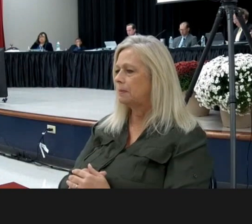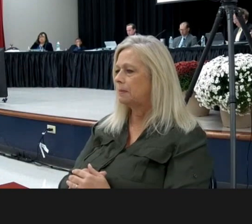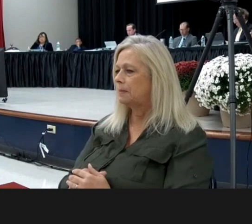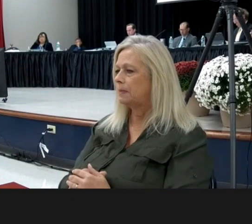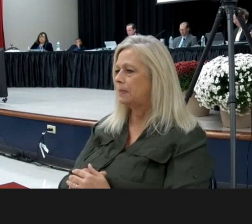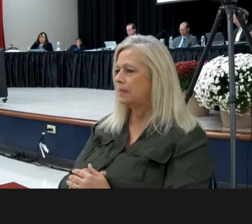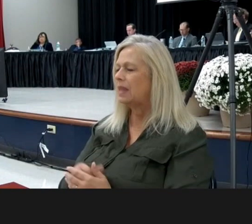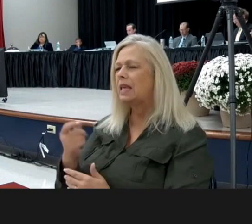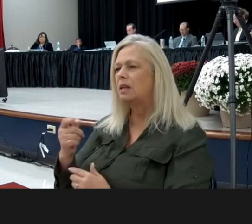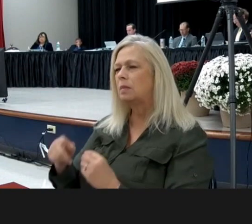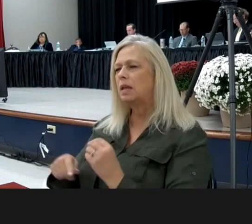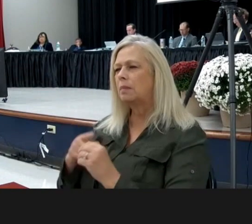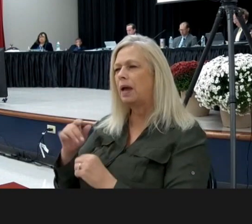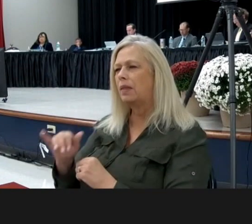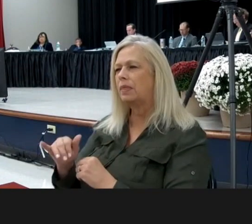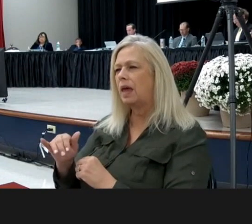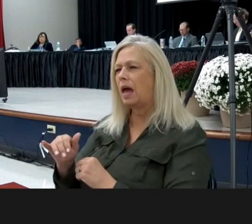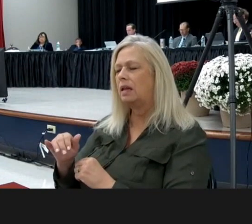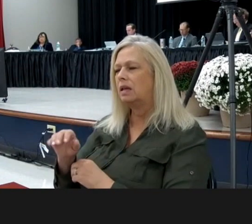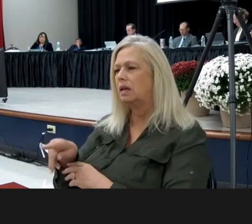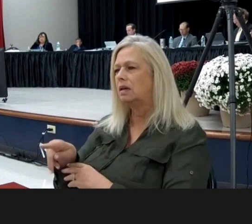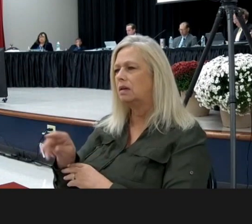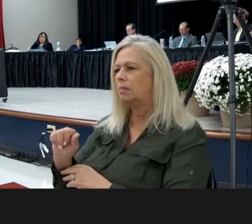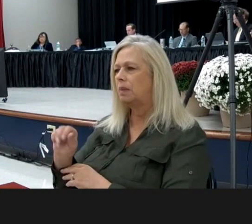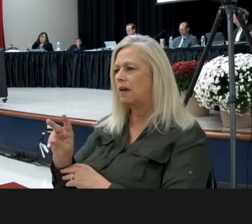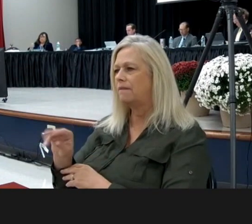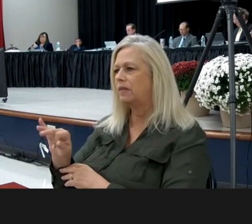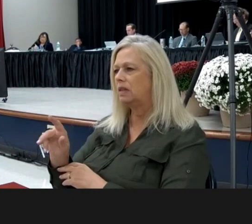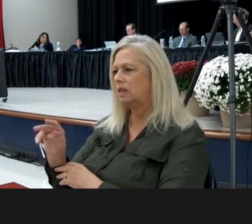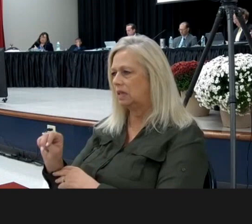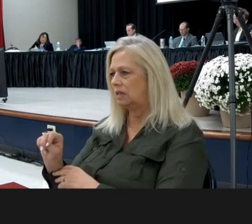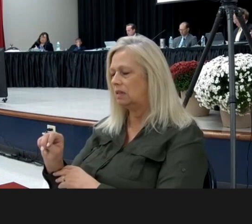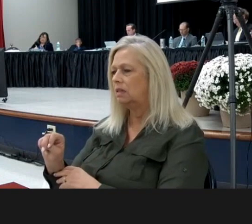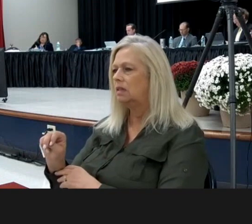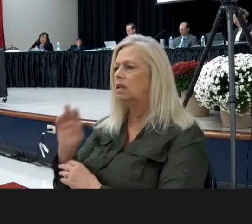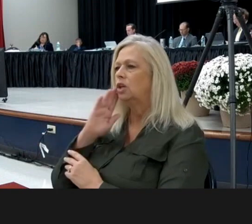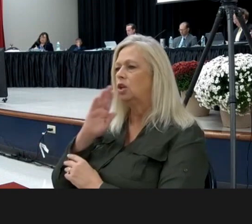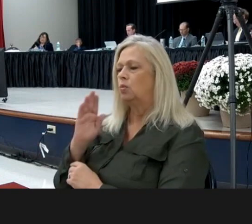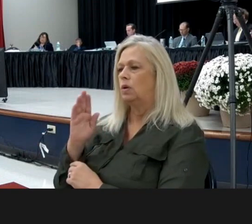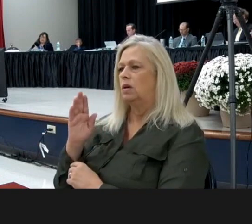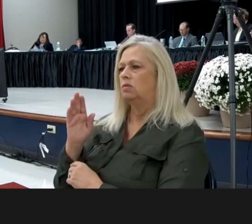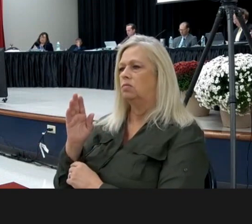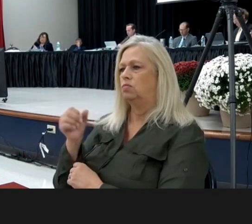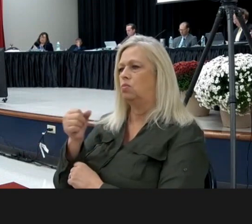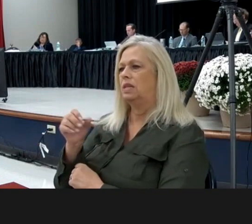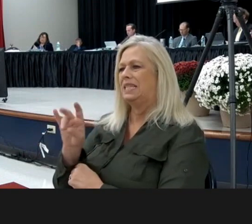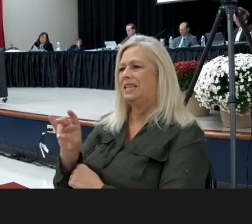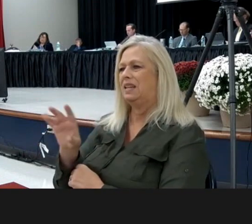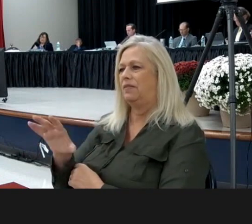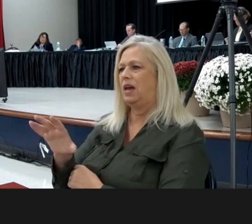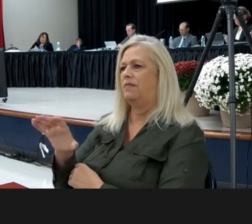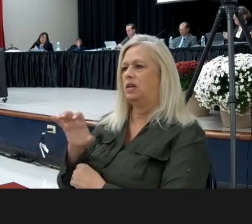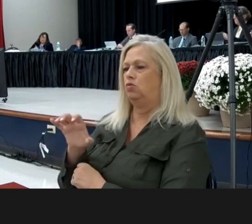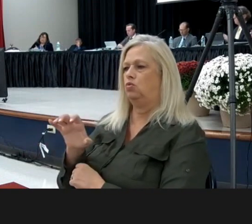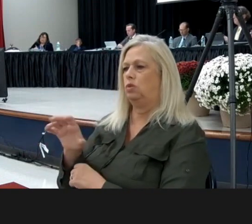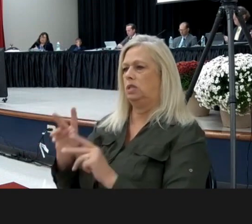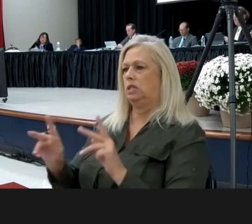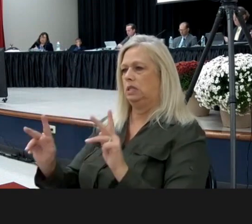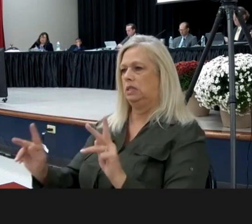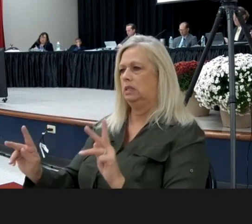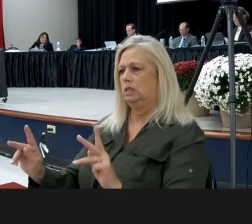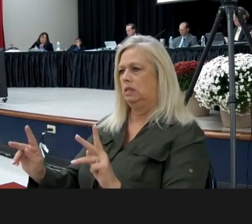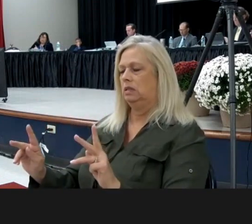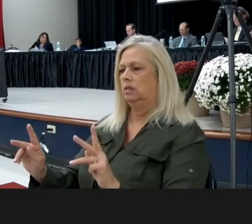Just a little bit about the pavilion. We're very excited about it. As I said, it's going to hold approximately 7,500 spectators, of which